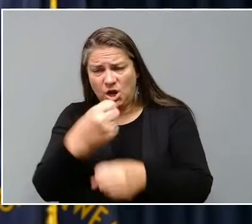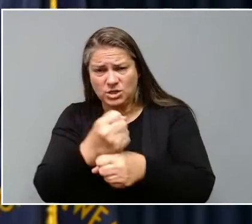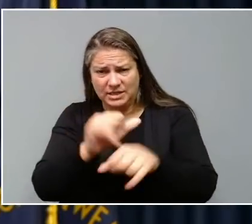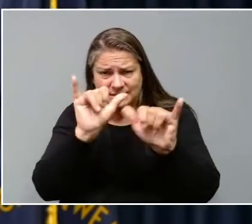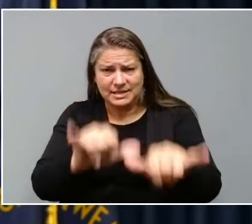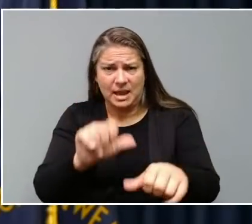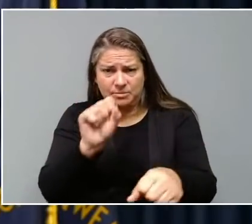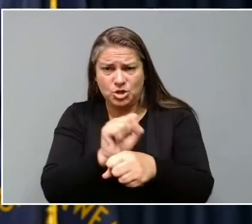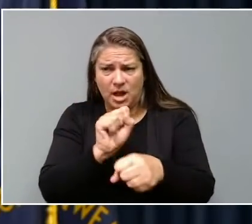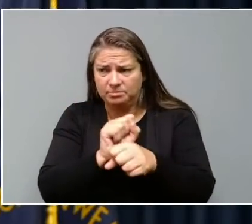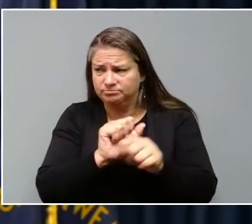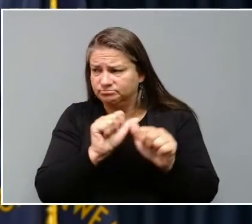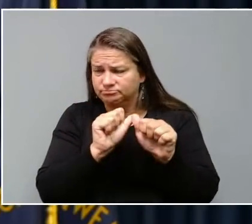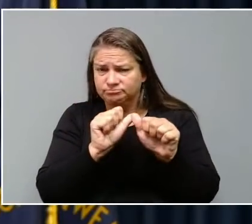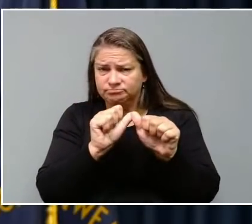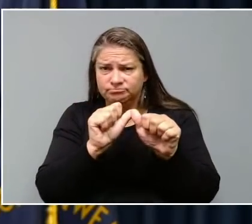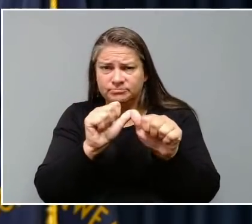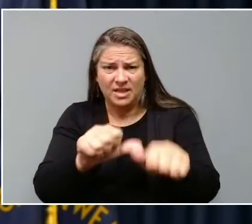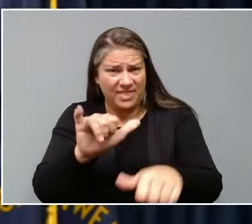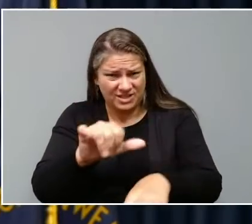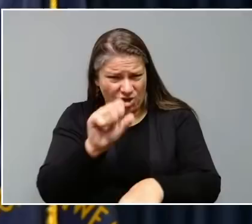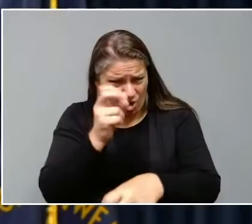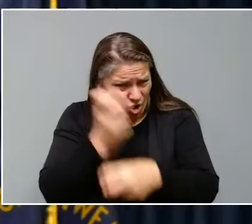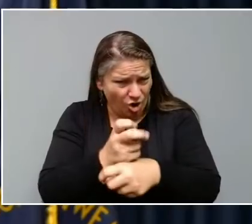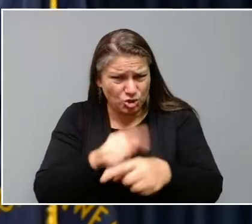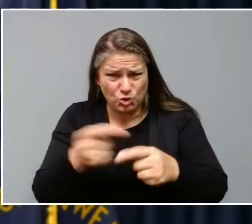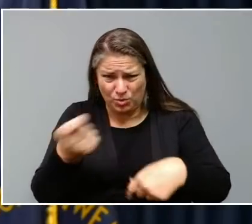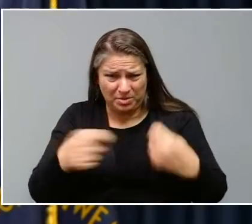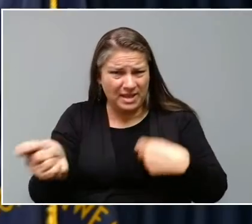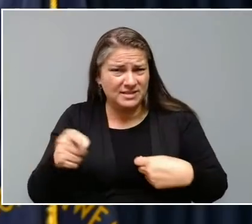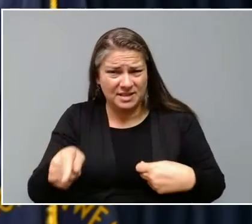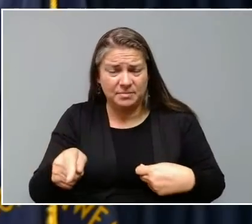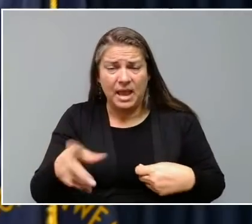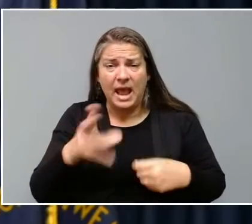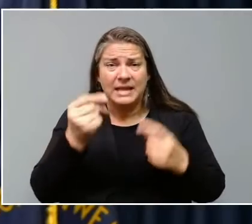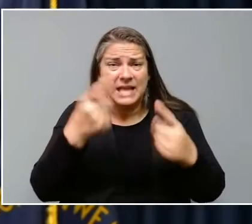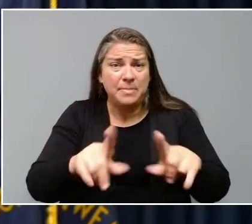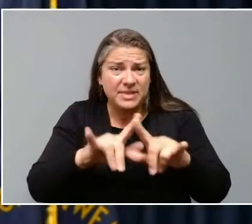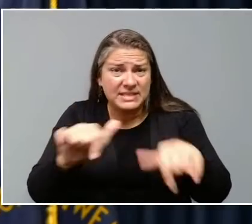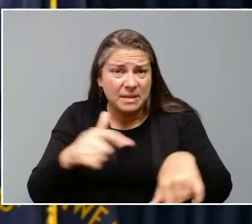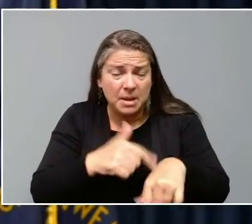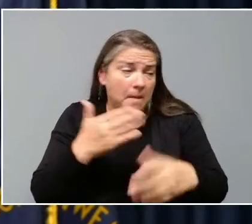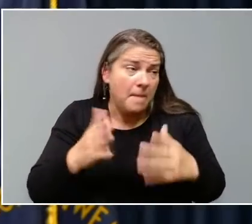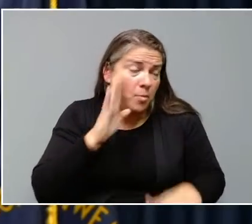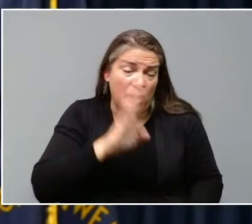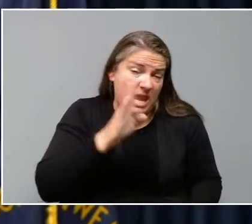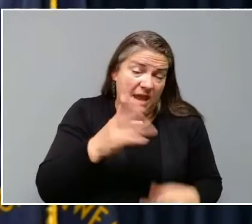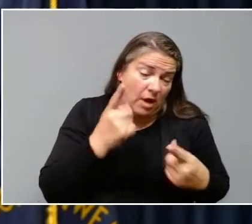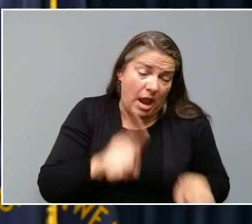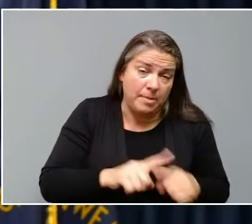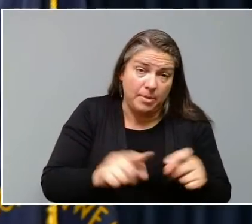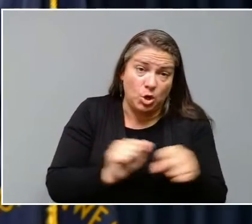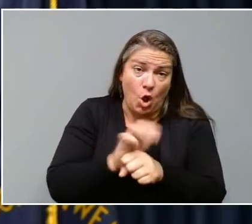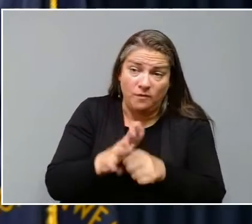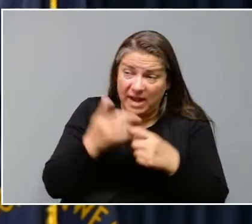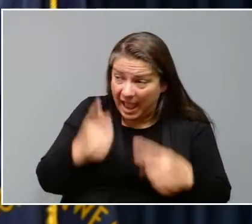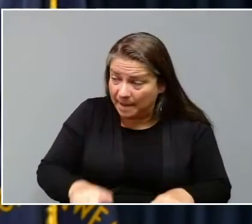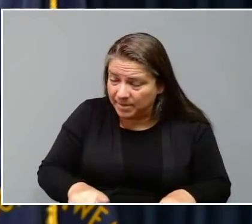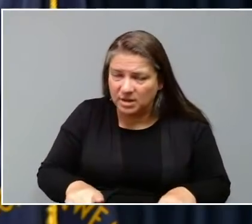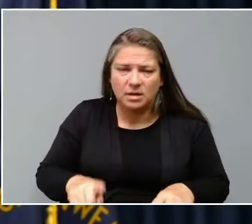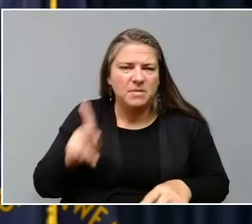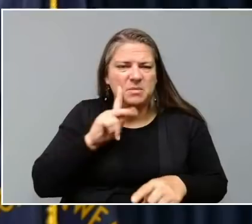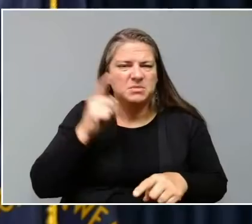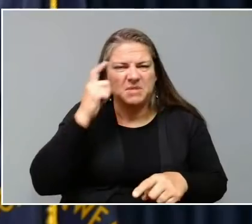more, and that's really hard to replace, and it's all happening at the same time. It probably would have never happened, but COVID came around, and that changed people's